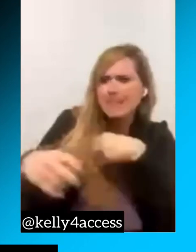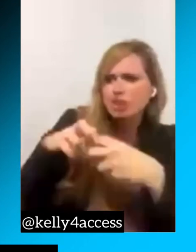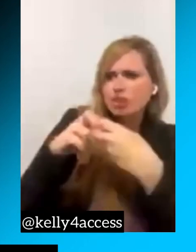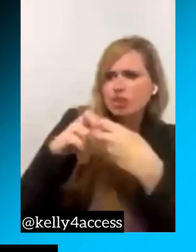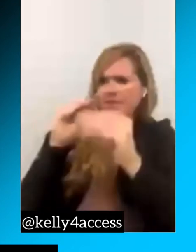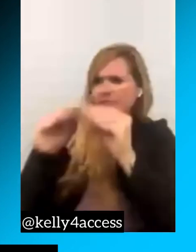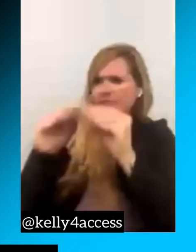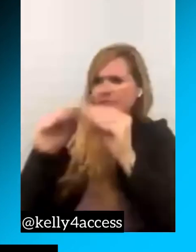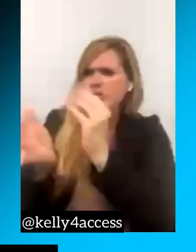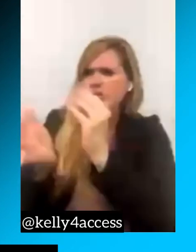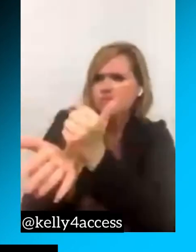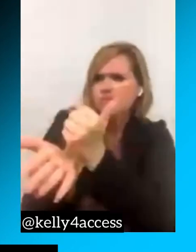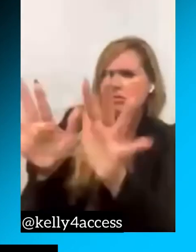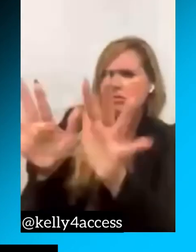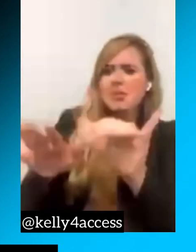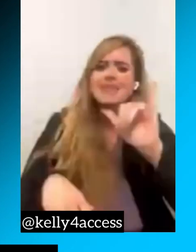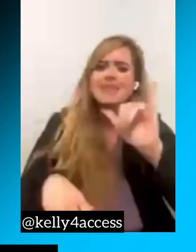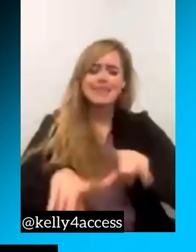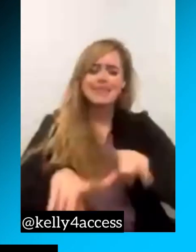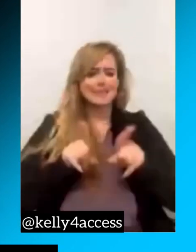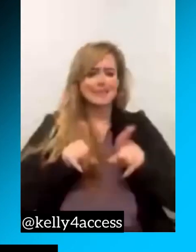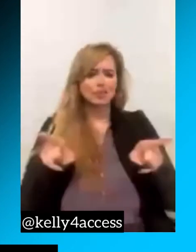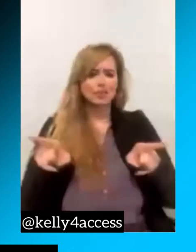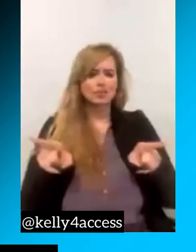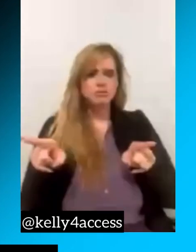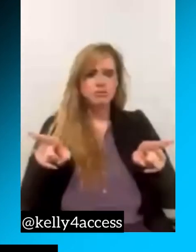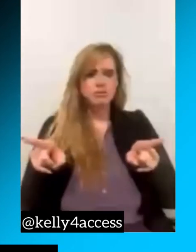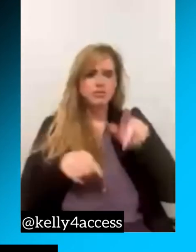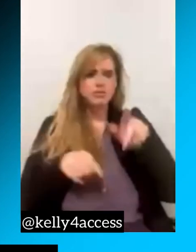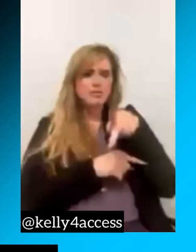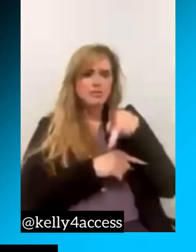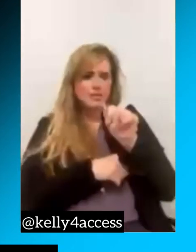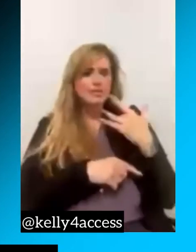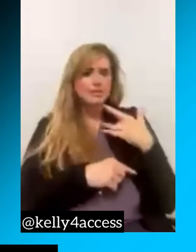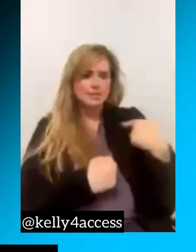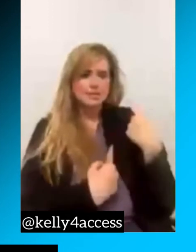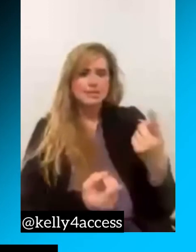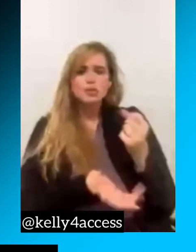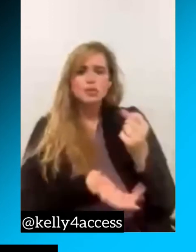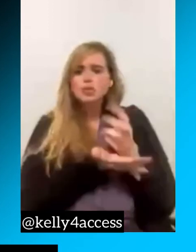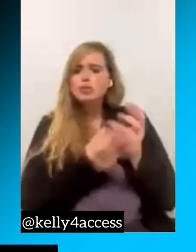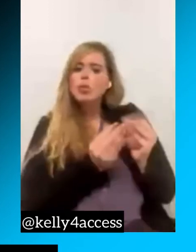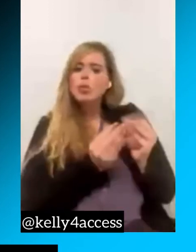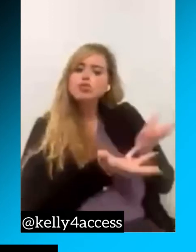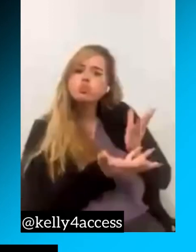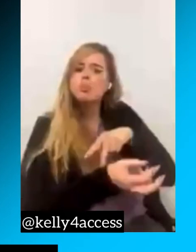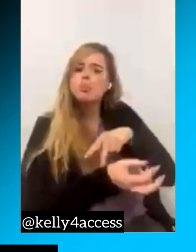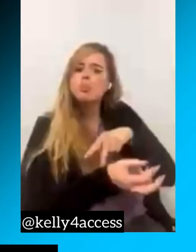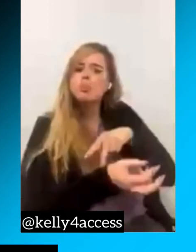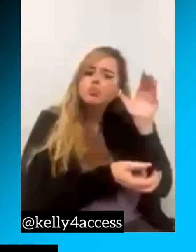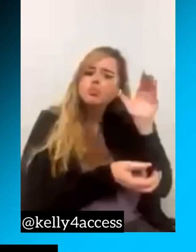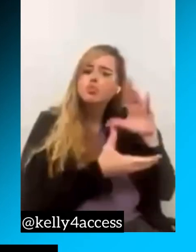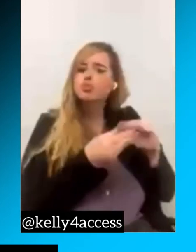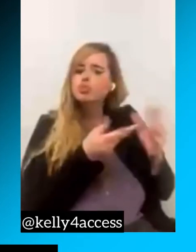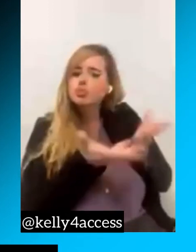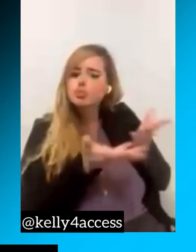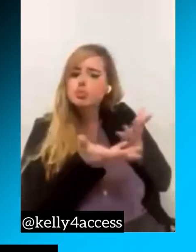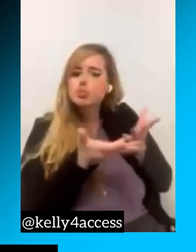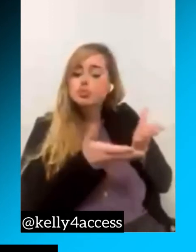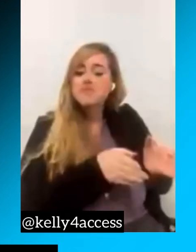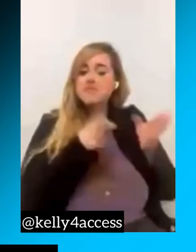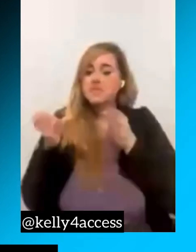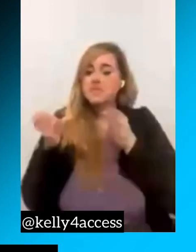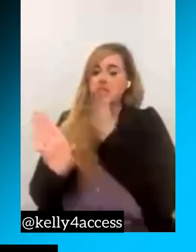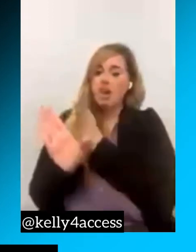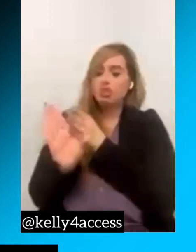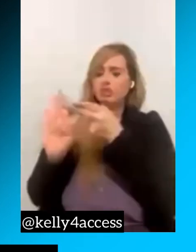That's been the history of the Psychological Association. That's kind of been their history. They're the people who deemed homosexuality an illness